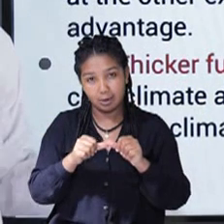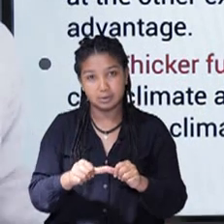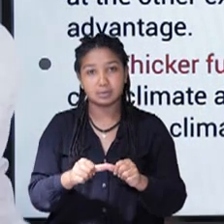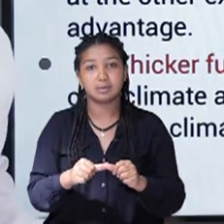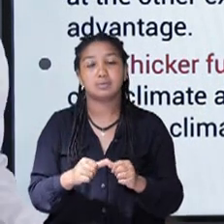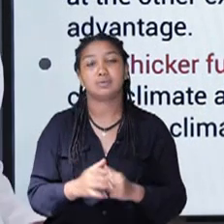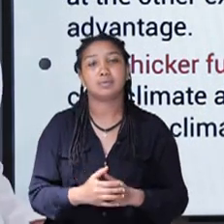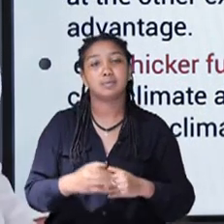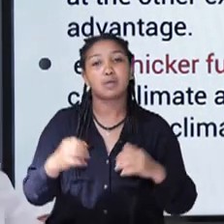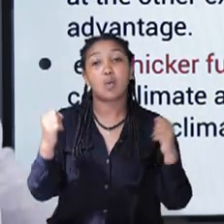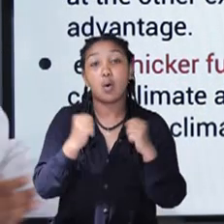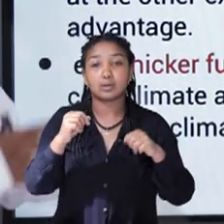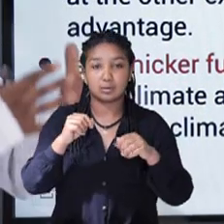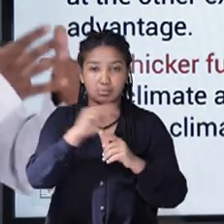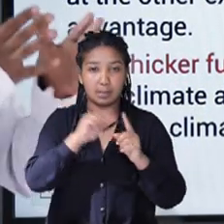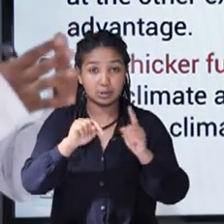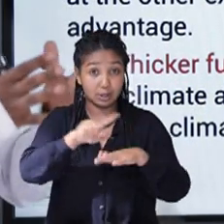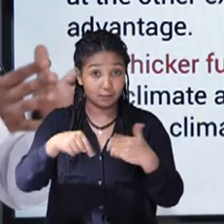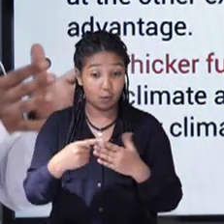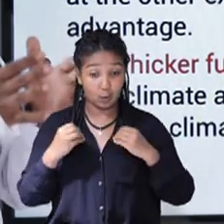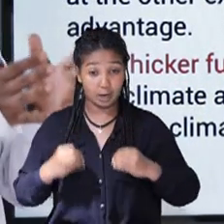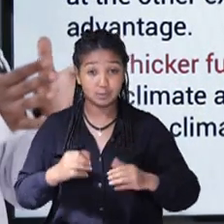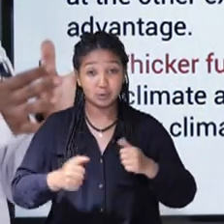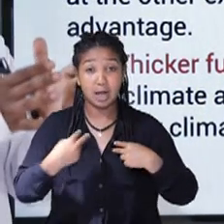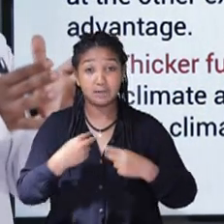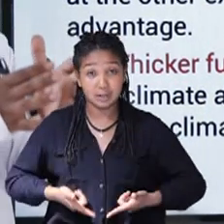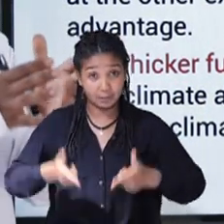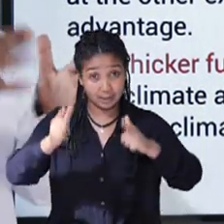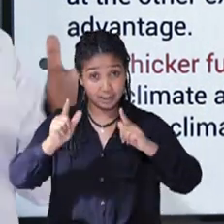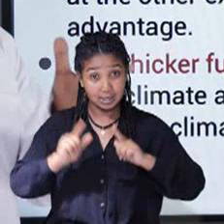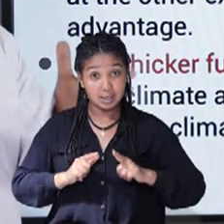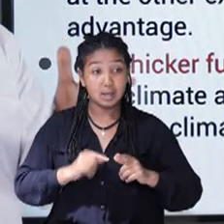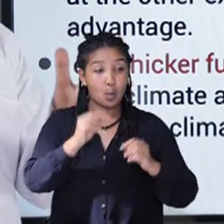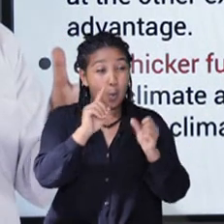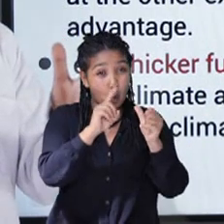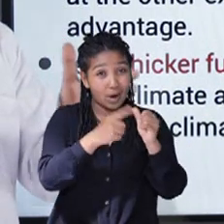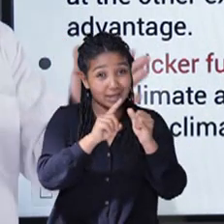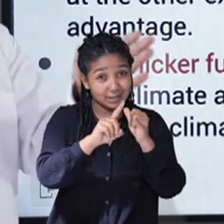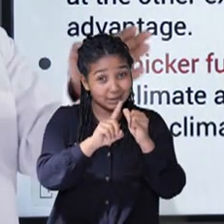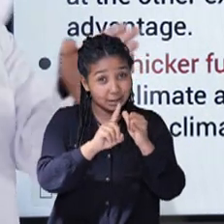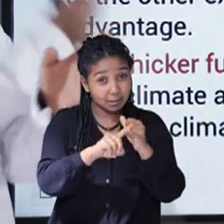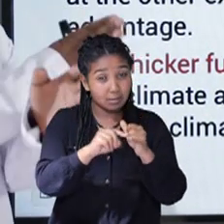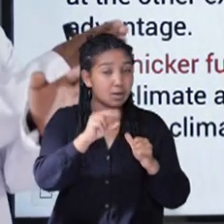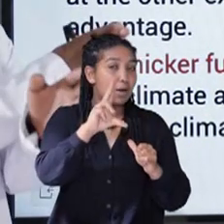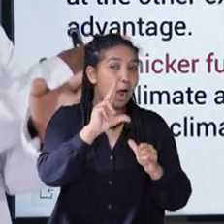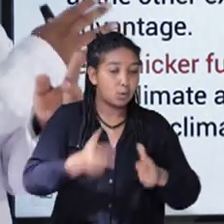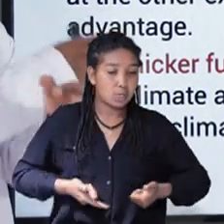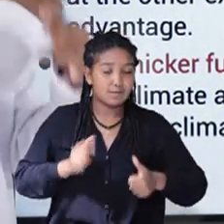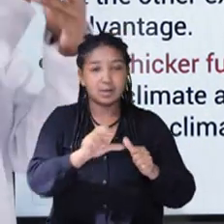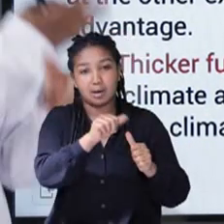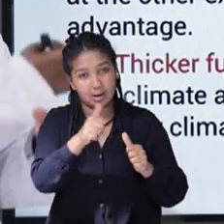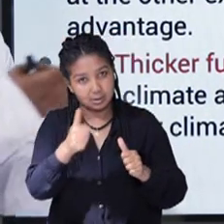extreme cold temperature. So organisms which are living in one extreme couldn't live in another